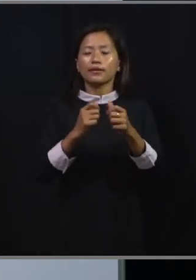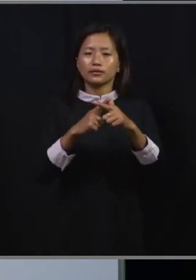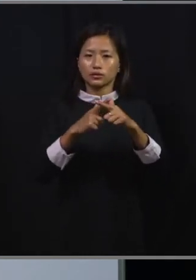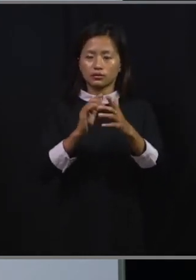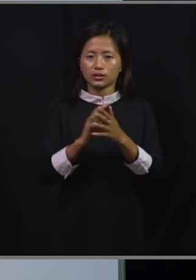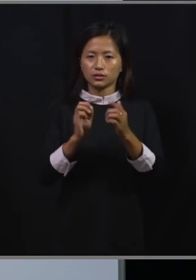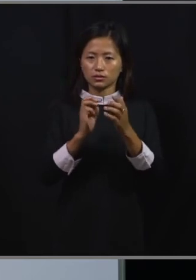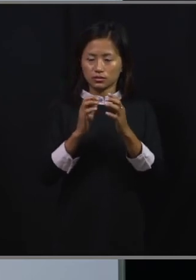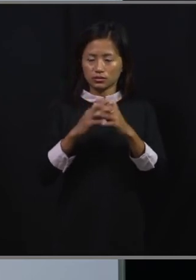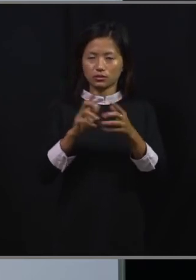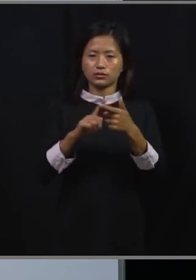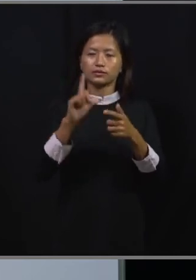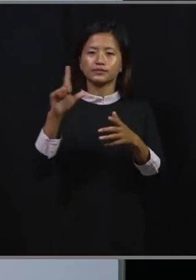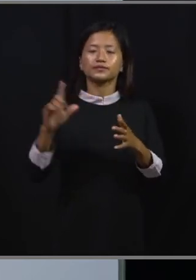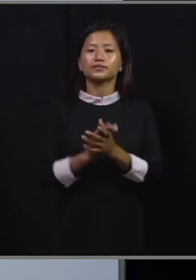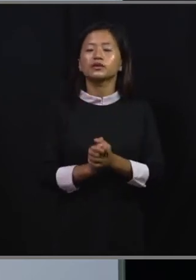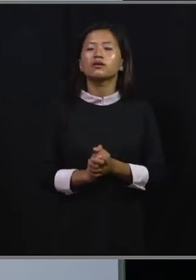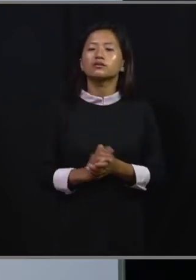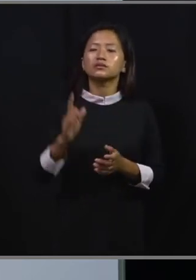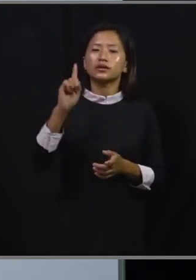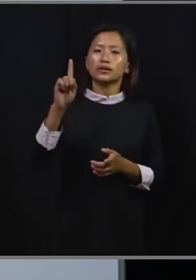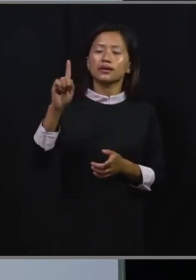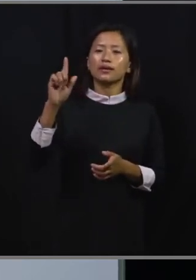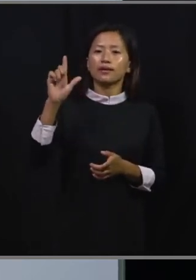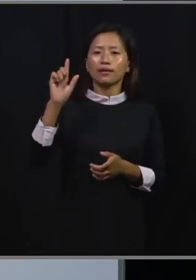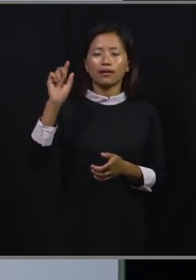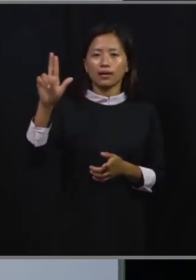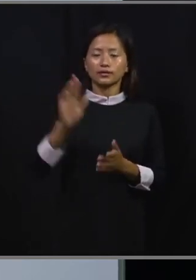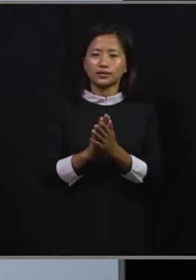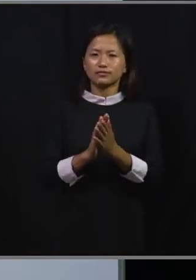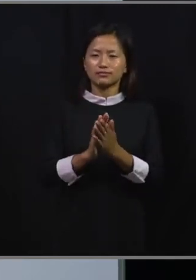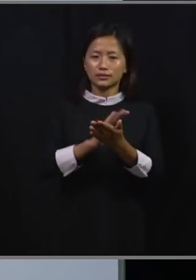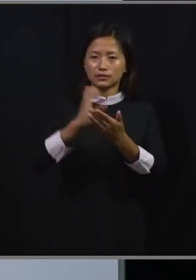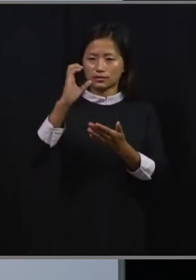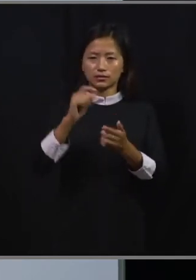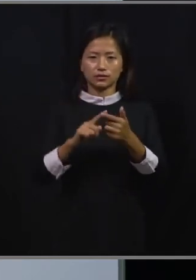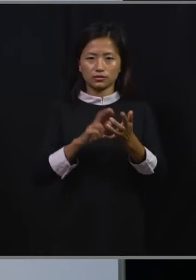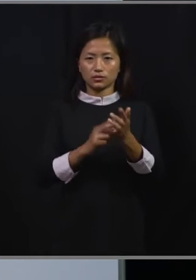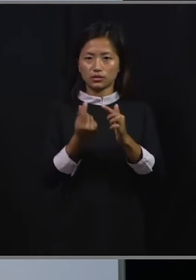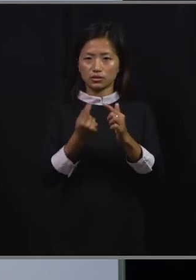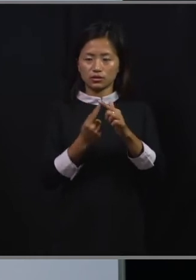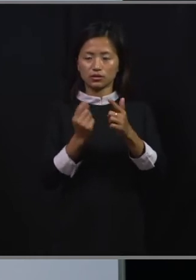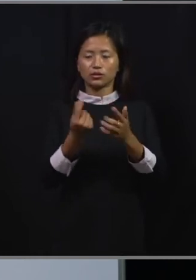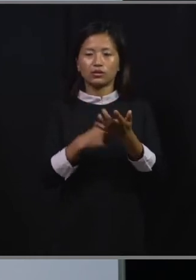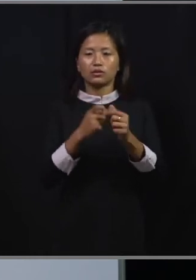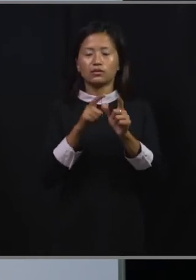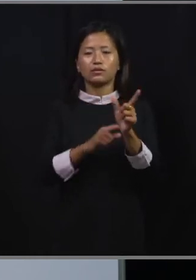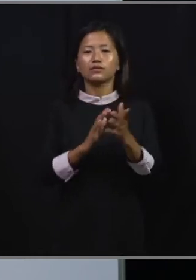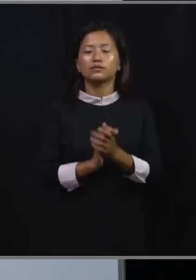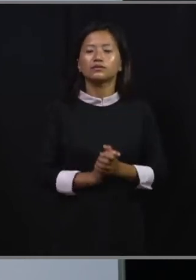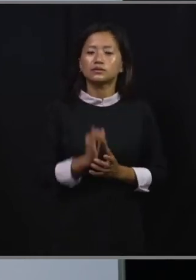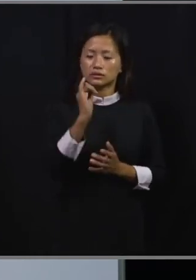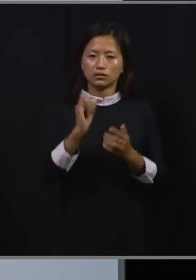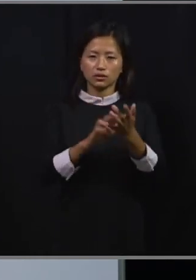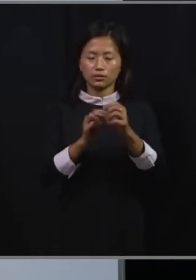18th century. It's explained by Maxwell, but Maxwell fails to explain the absorption as well as emission